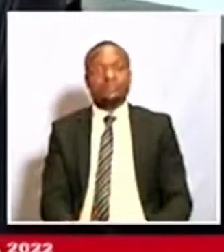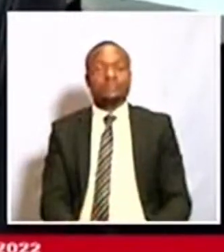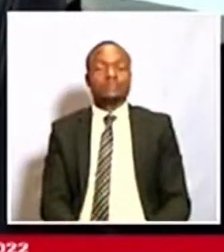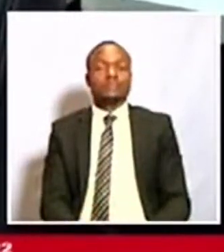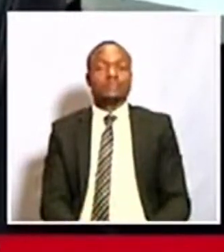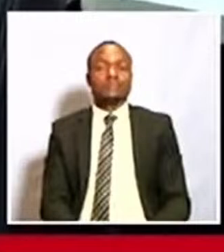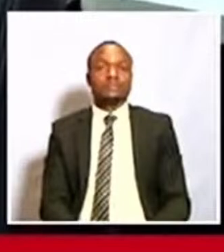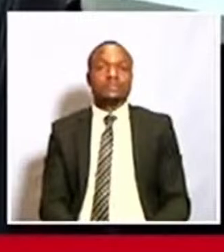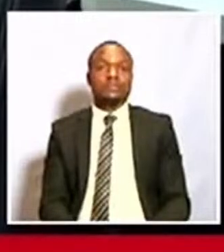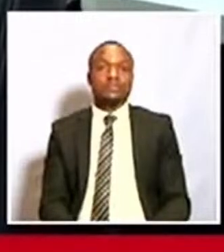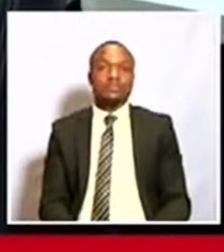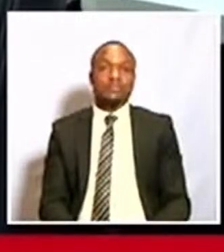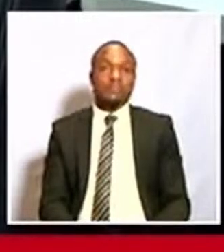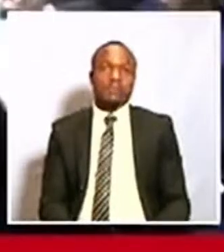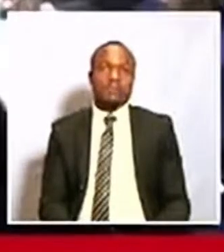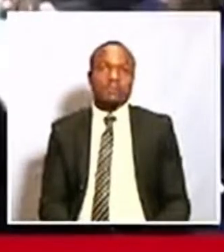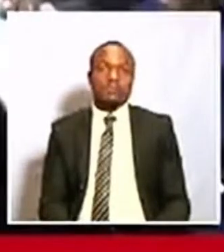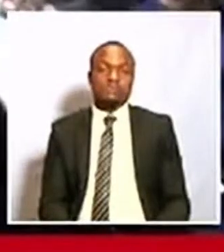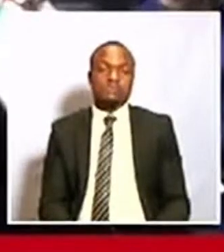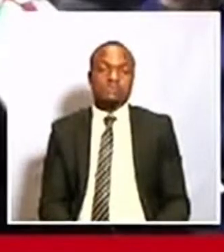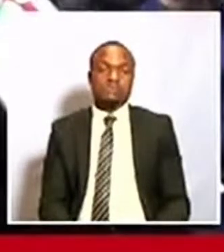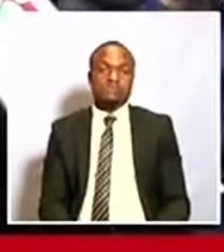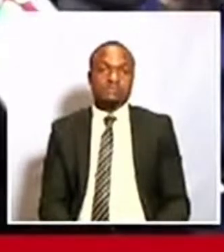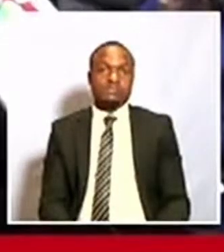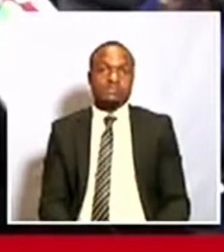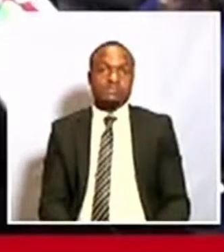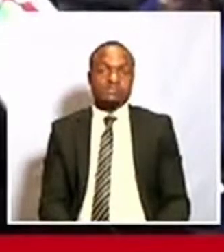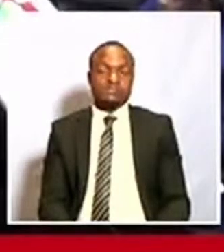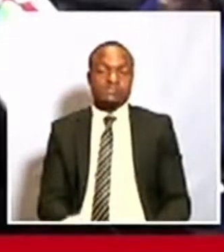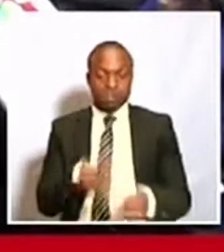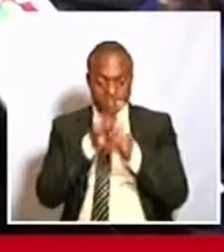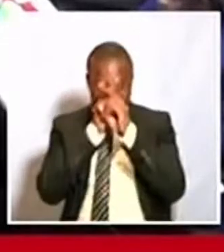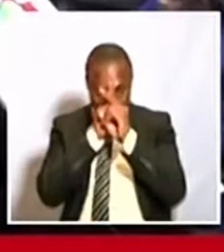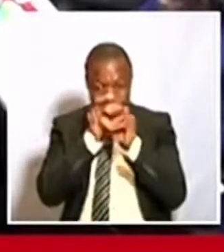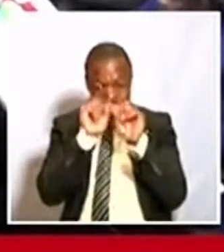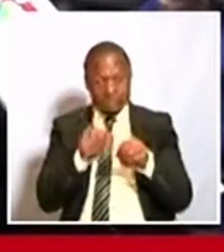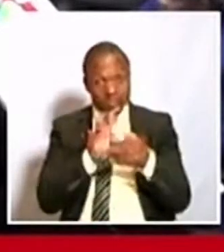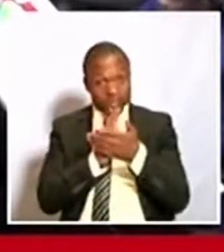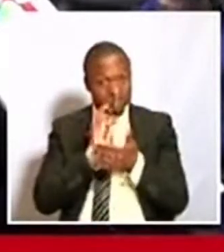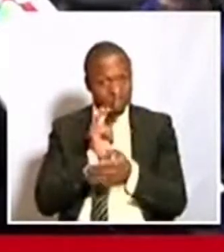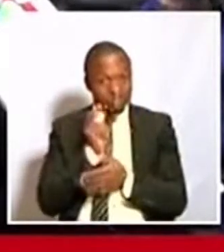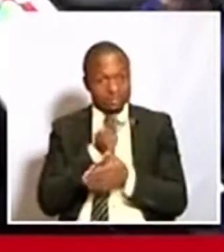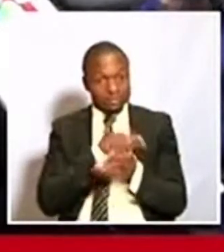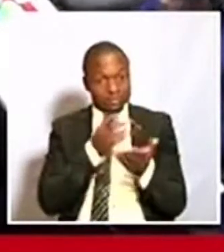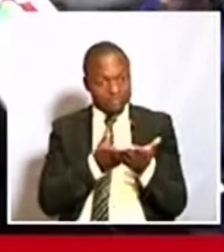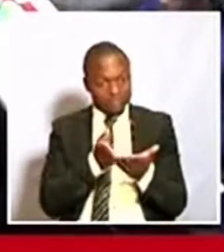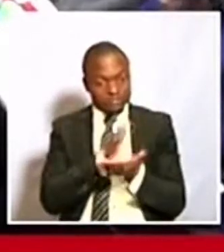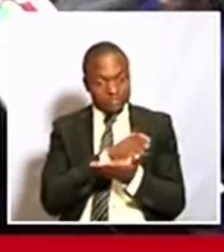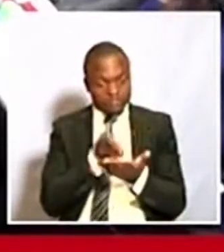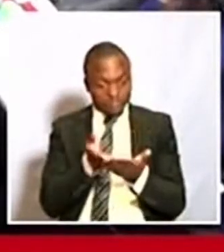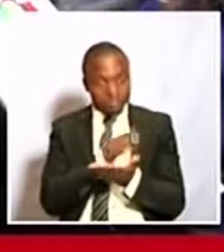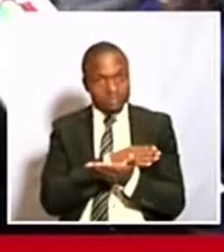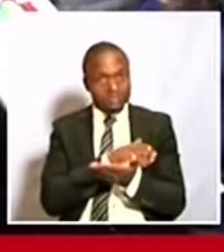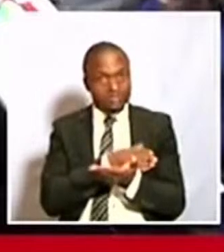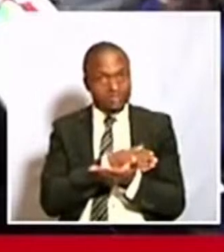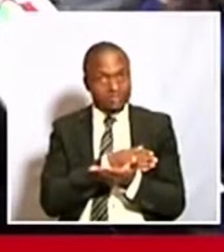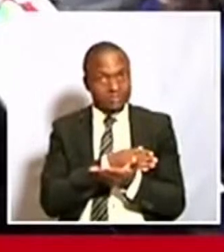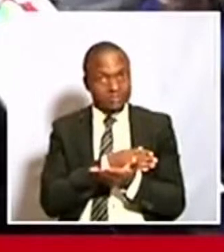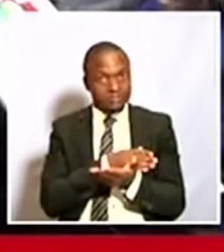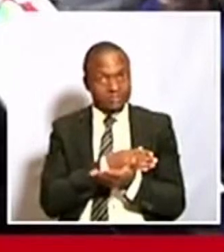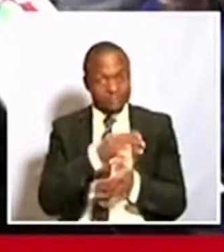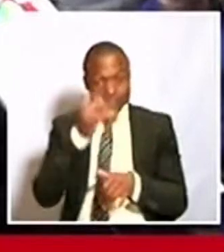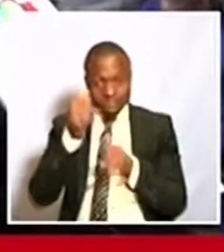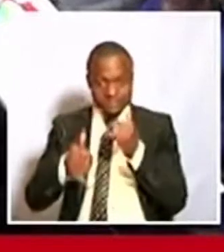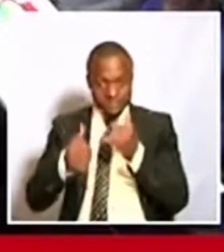Yes. Attachments. Yes, the If last the one. Honorable can just guide us Which to one? The go last through one to on the the sub. two. Yeah, the